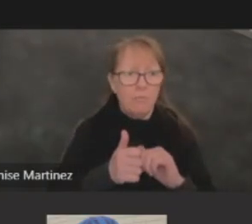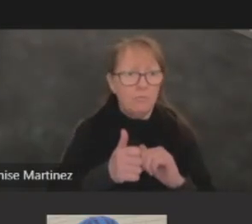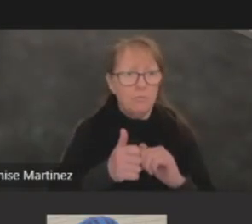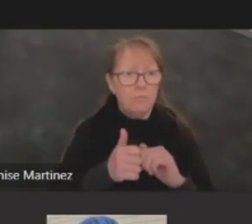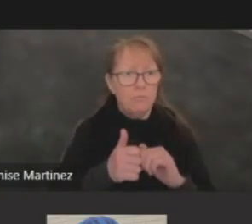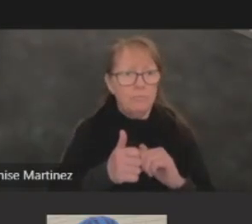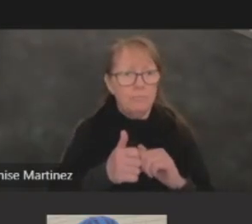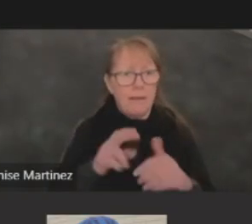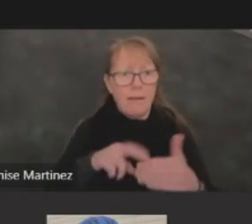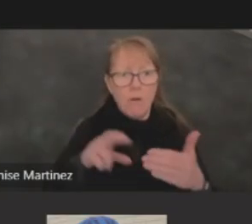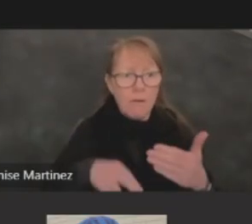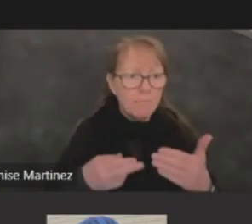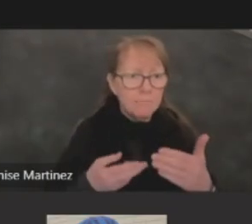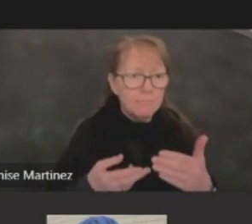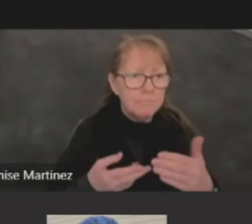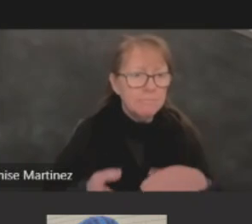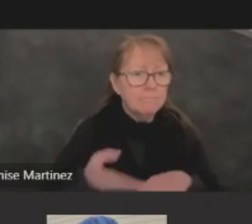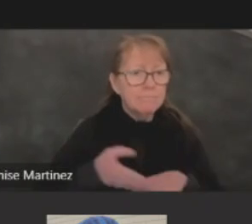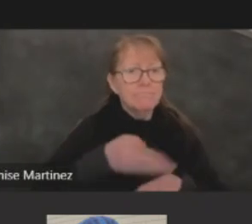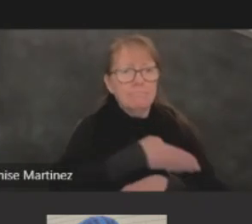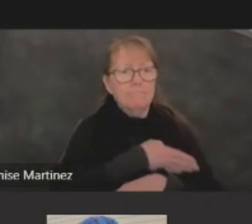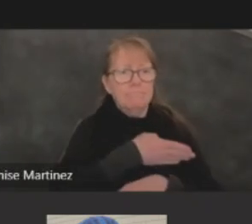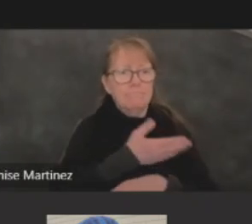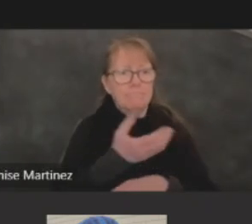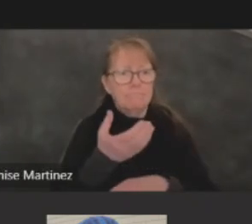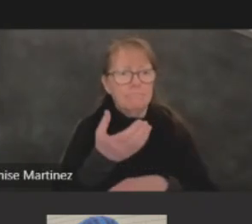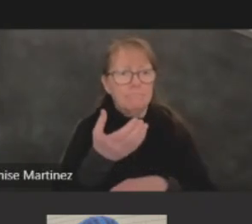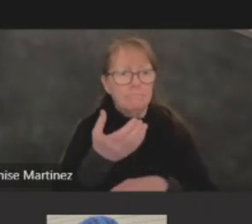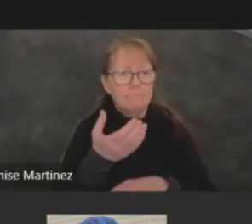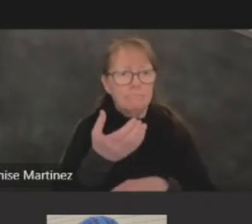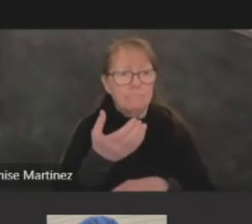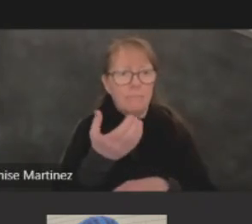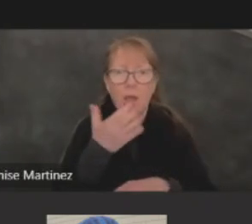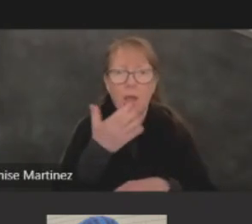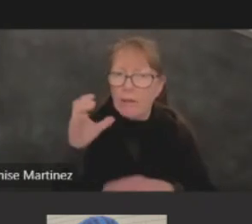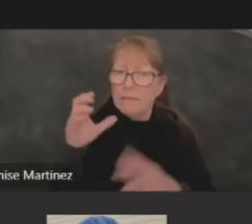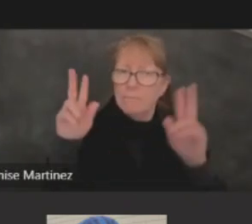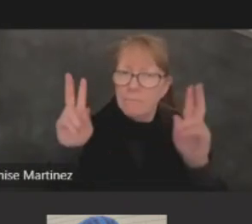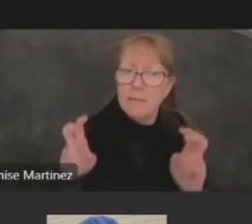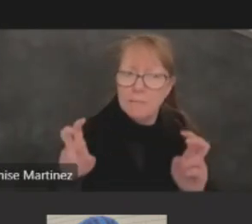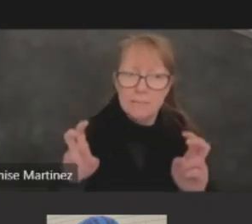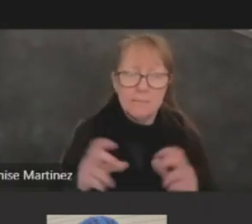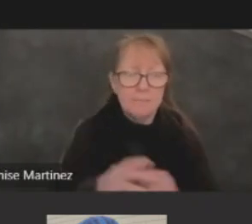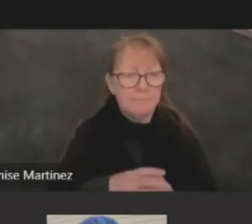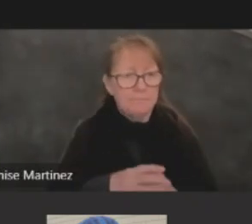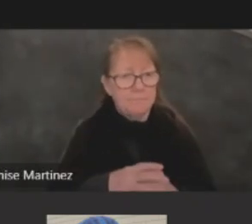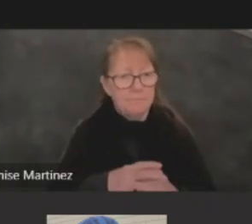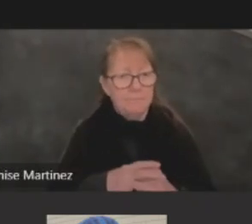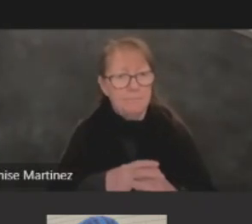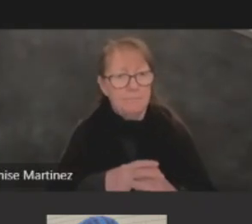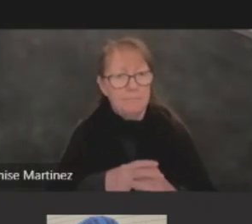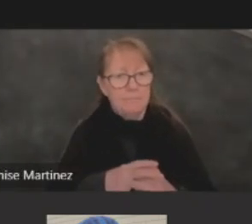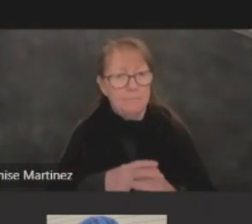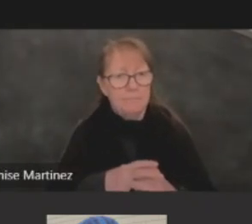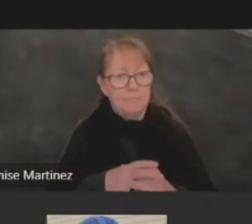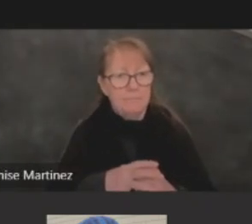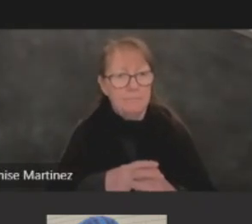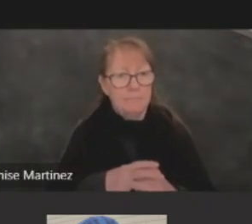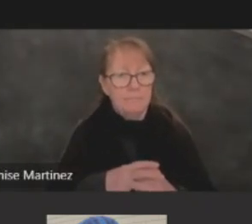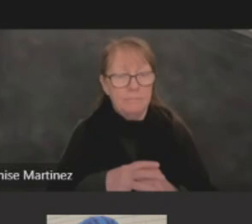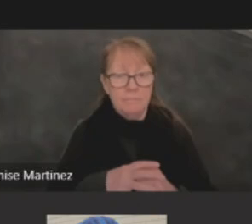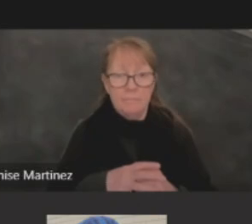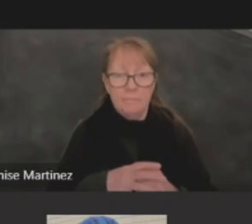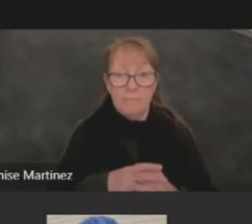and other kind of hot button issues. But us attending as staff isn't exactly the same match